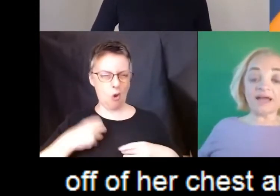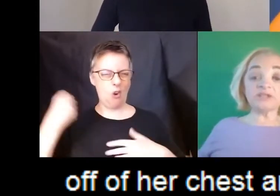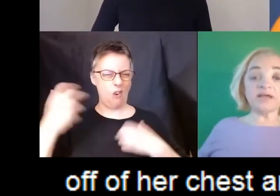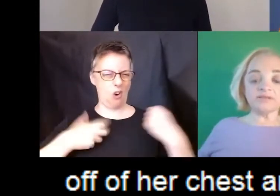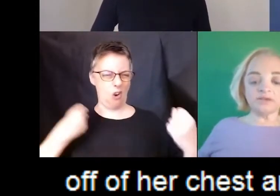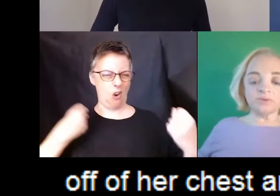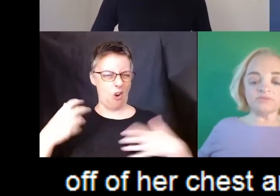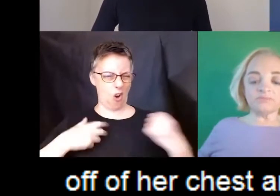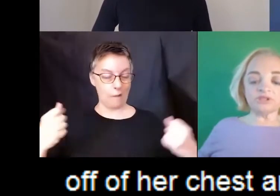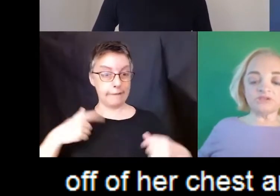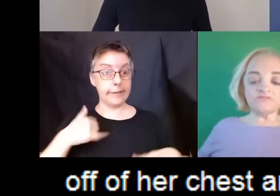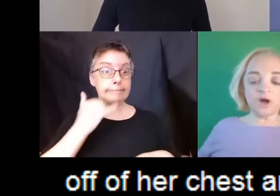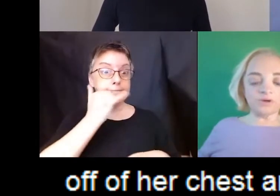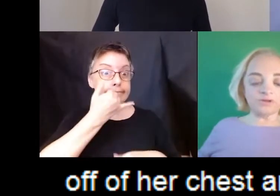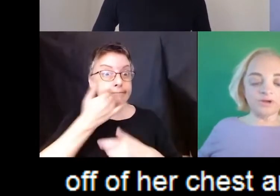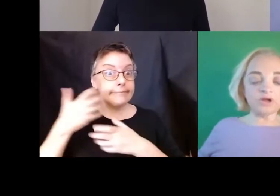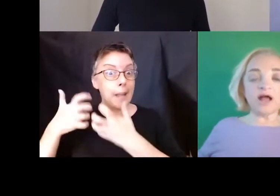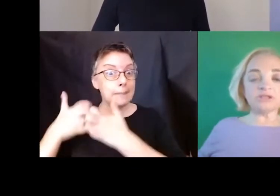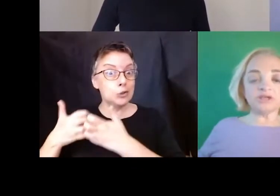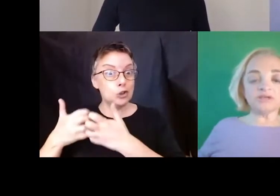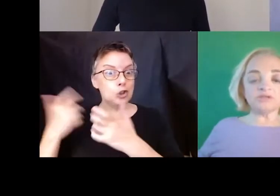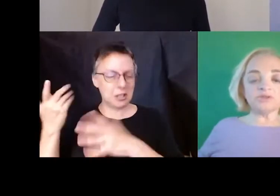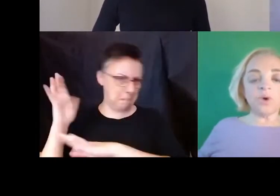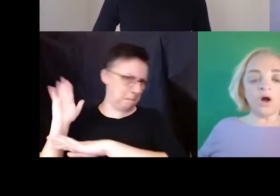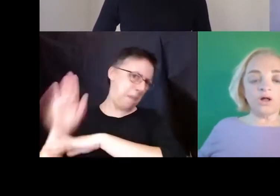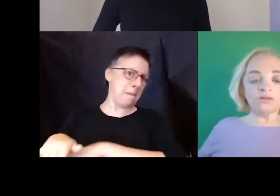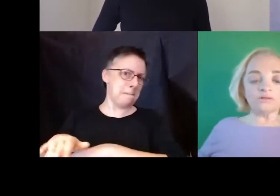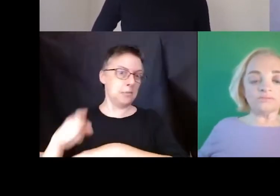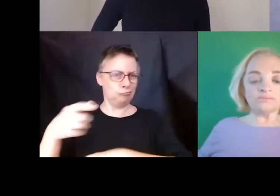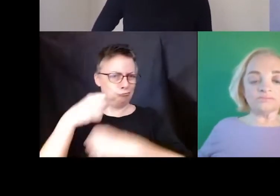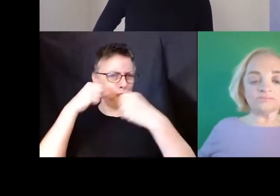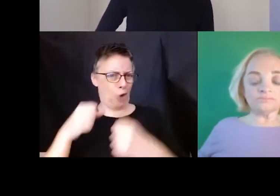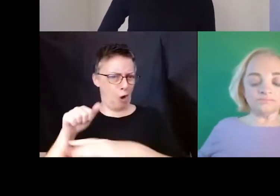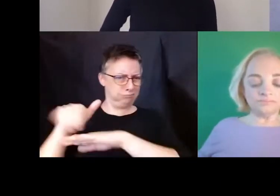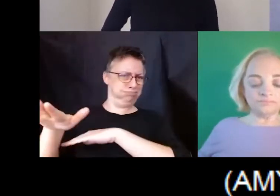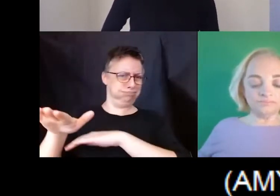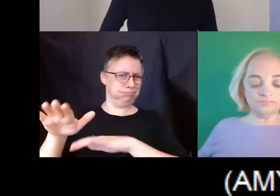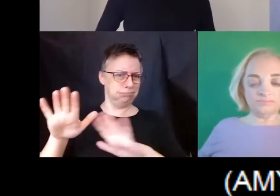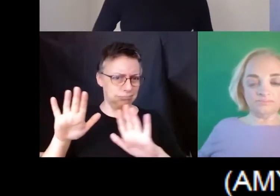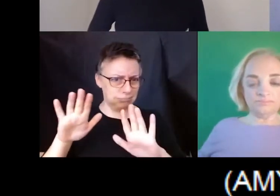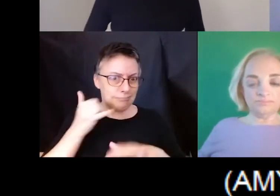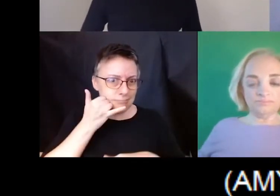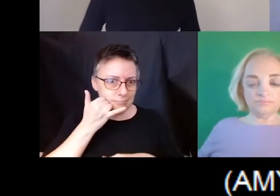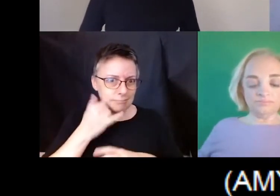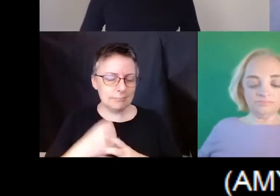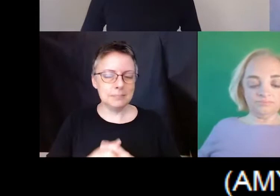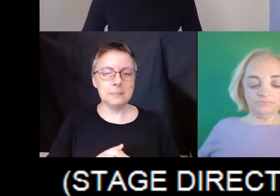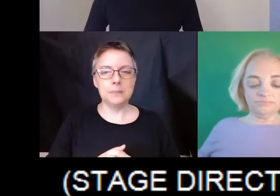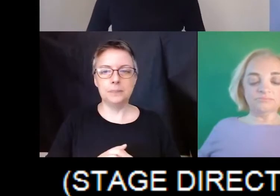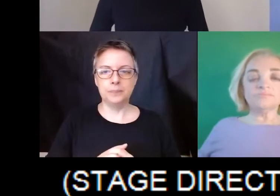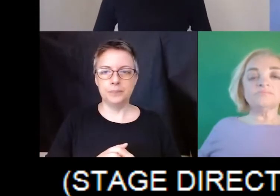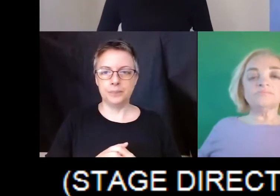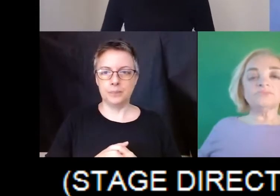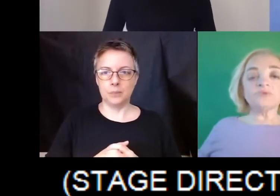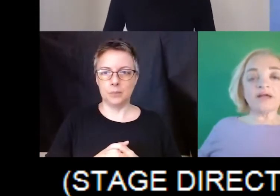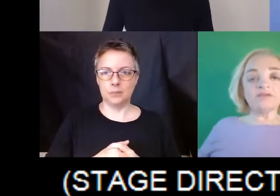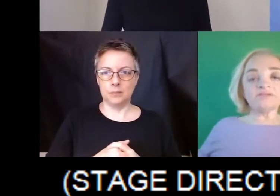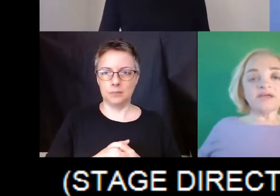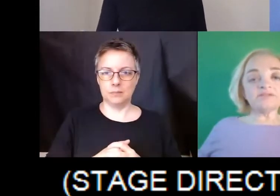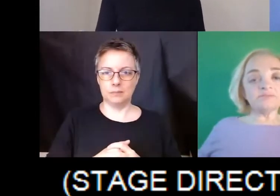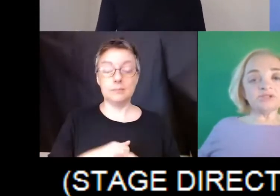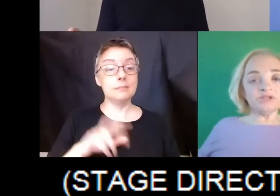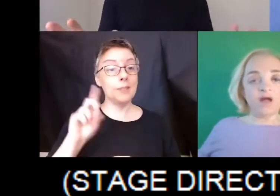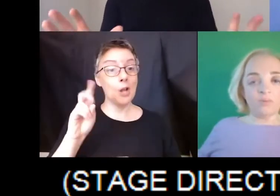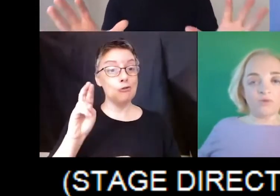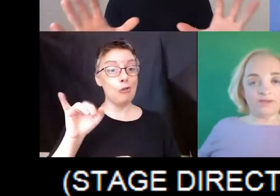and accidentally whips the machine forward, crashing it into the wall. Oh, shoot! Dracula